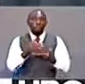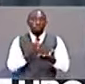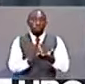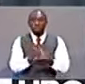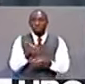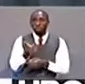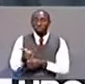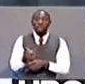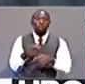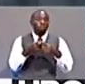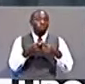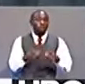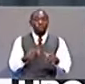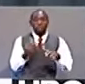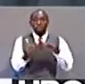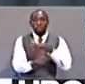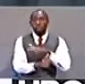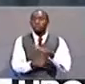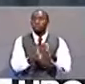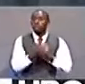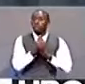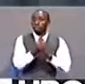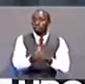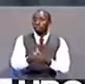apostolate. But under his leadership,